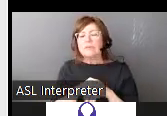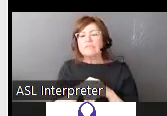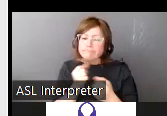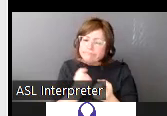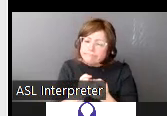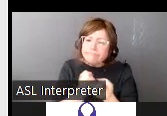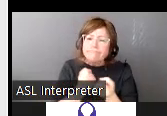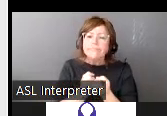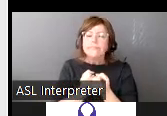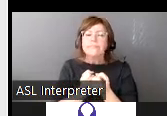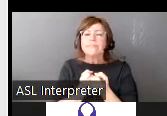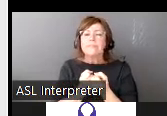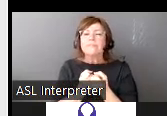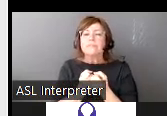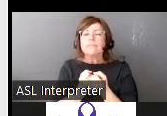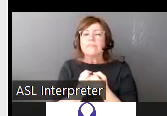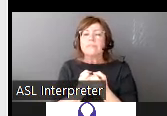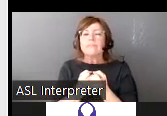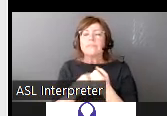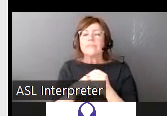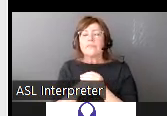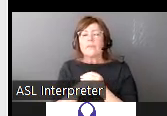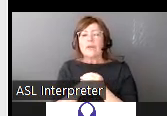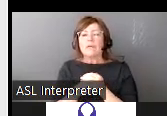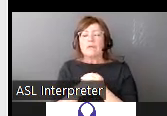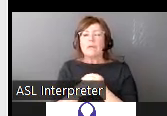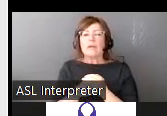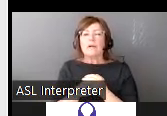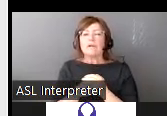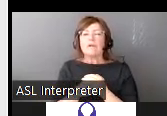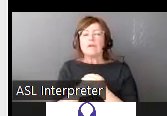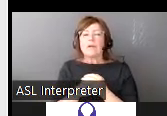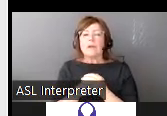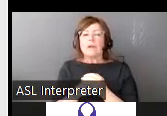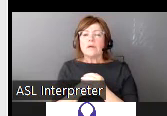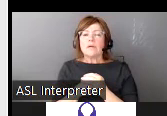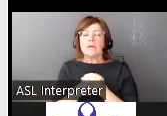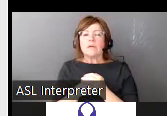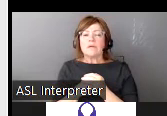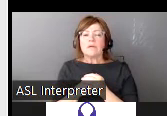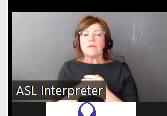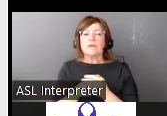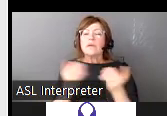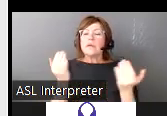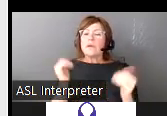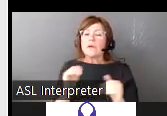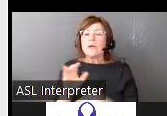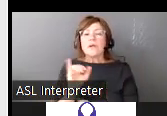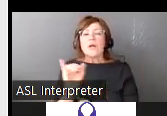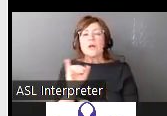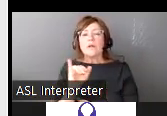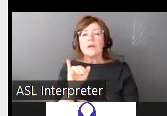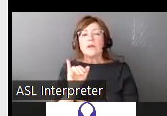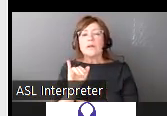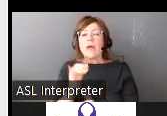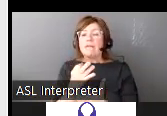can support aging in place. As well, interventions to assess and address older immigrants'